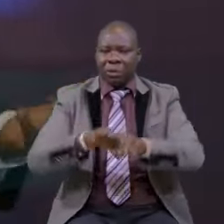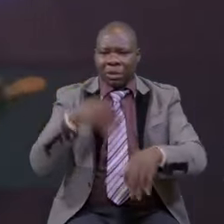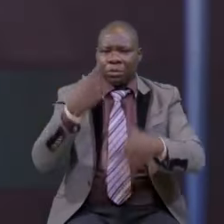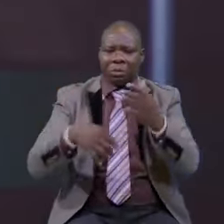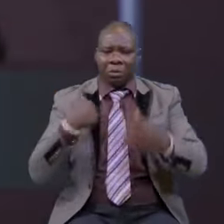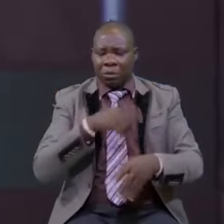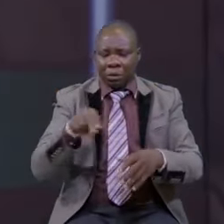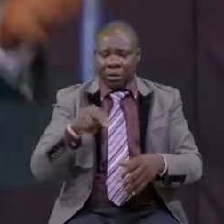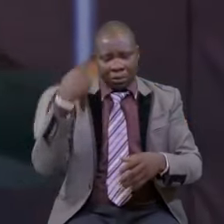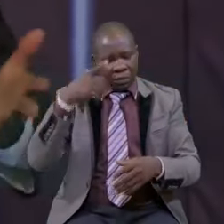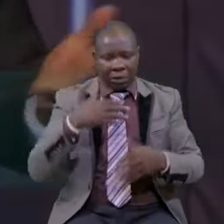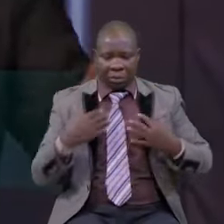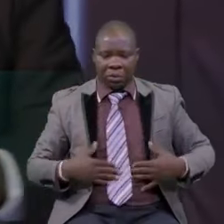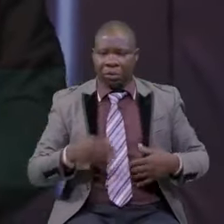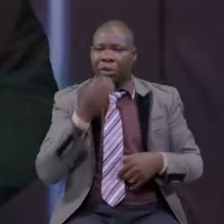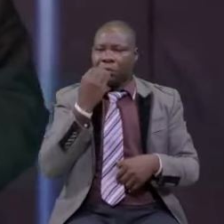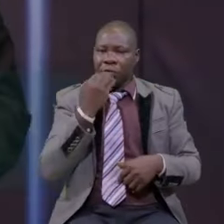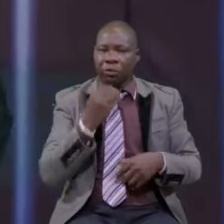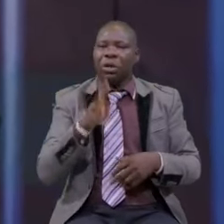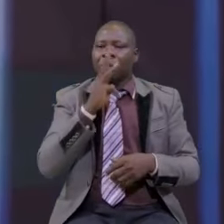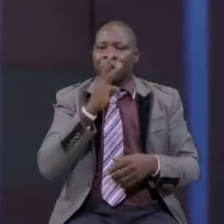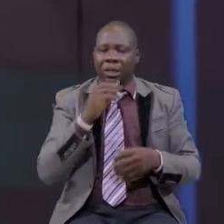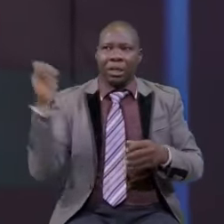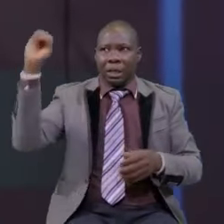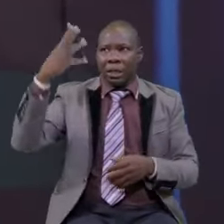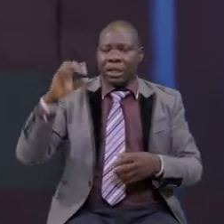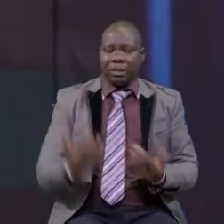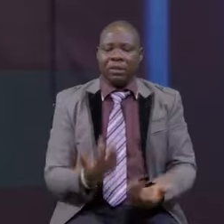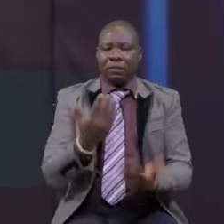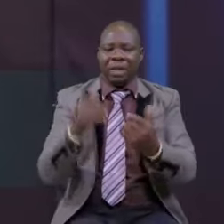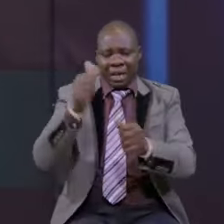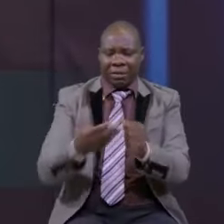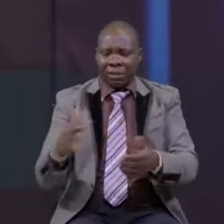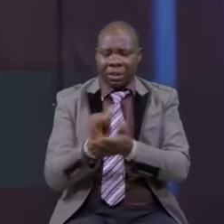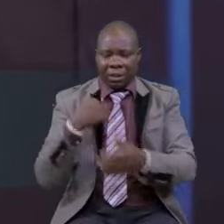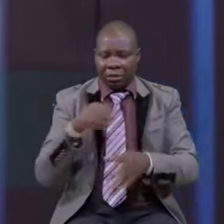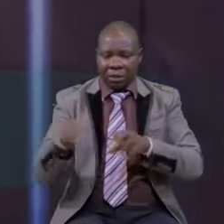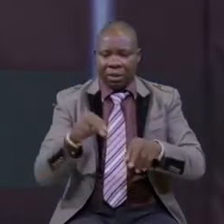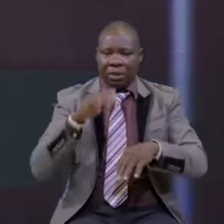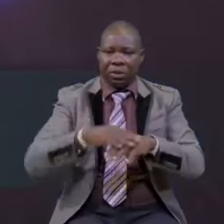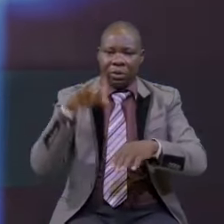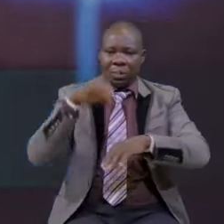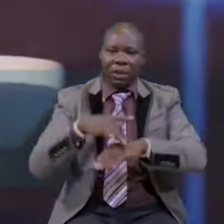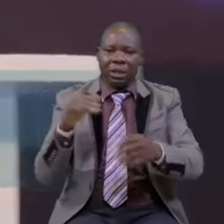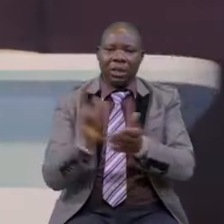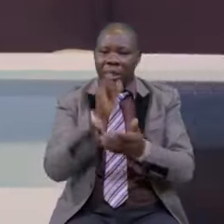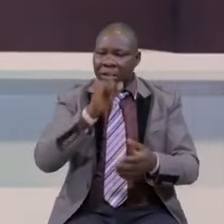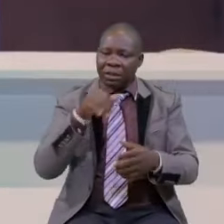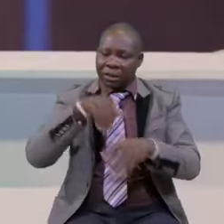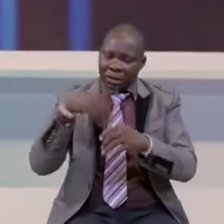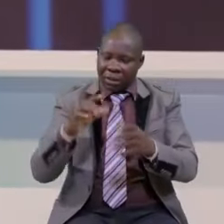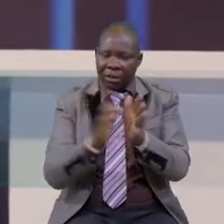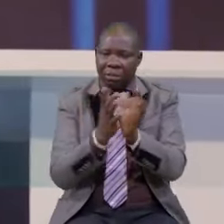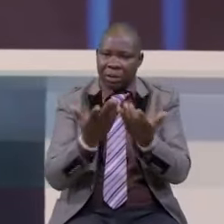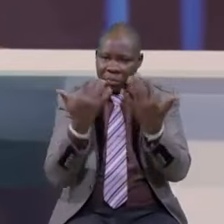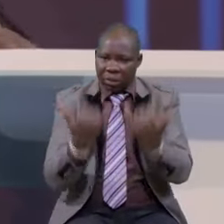the water, the light, the fire, and everything we need on earth. There is this, the Bible now is the